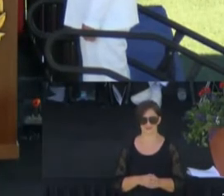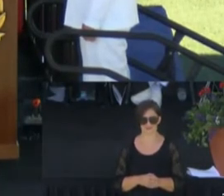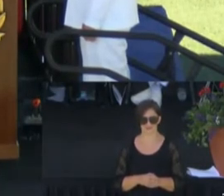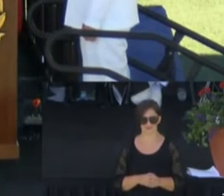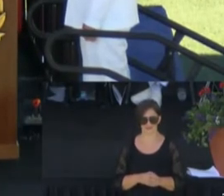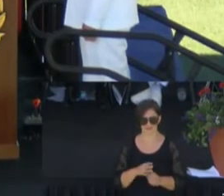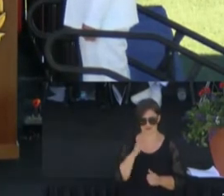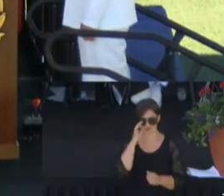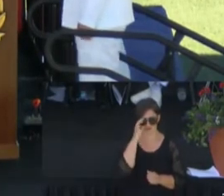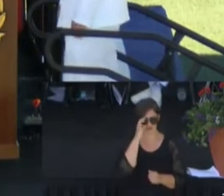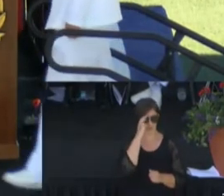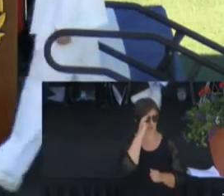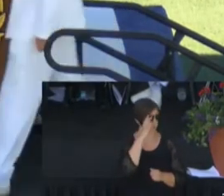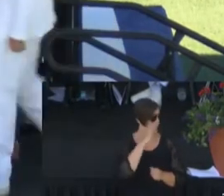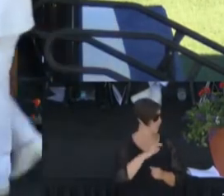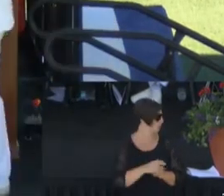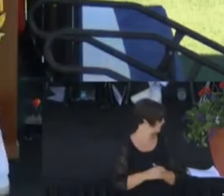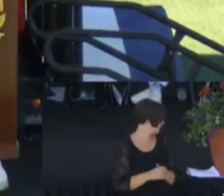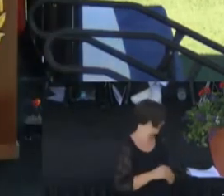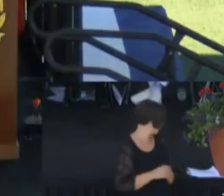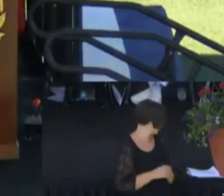Carl Peter Wallen.